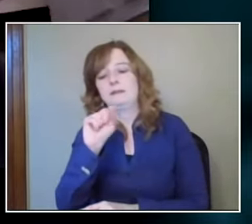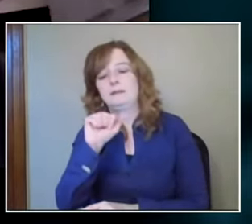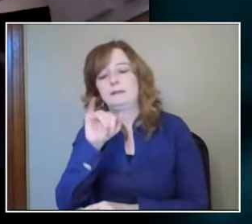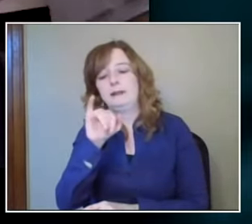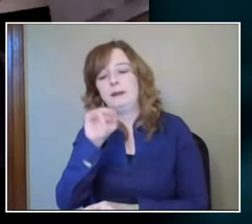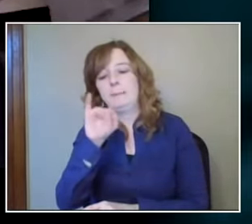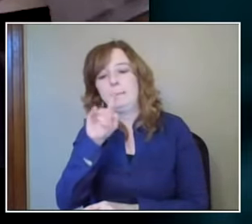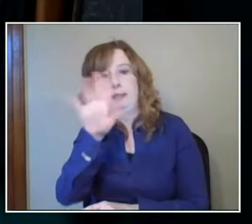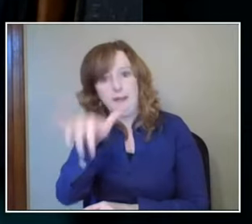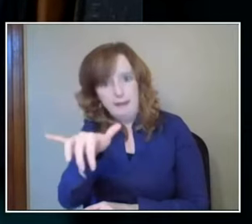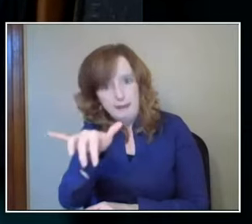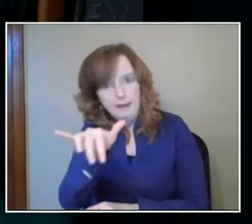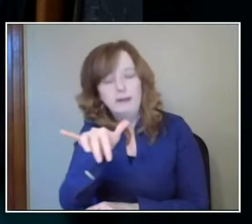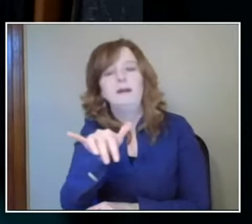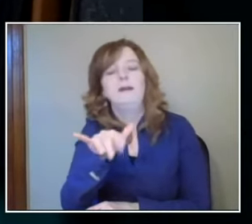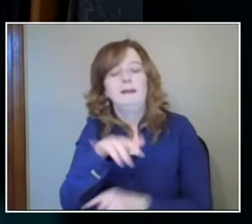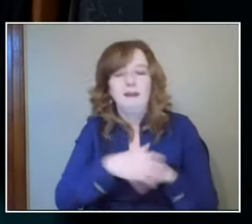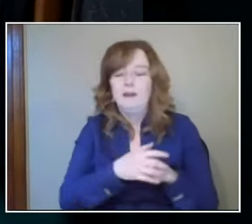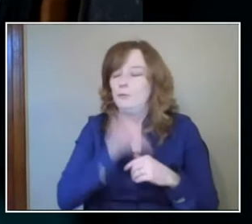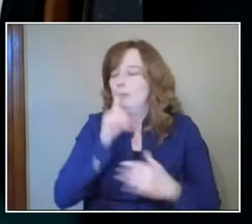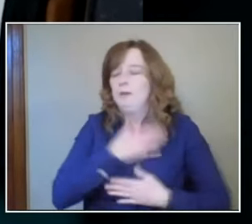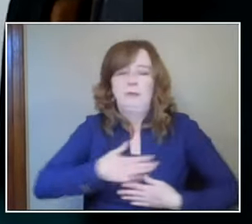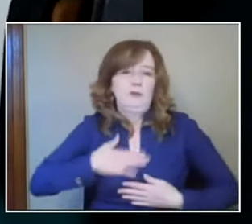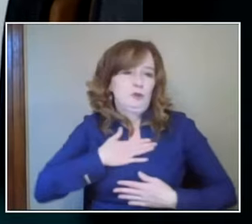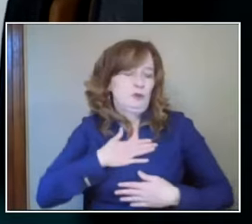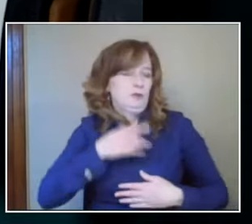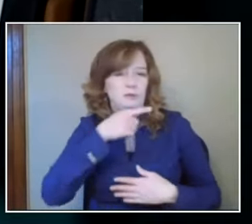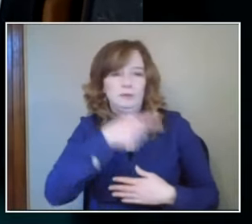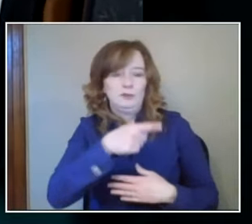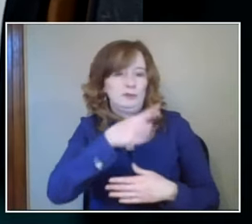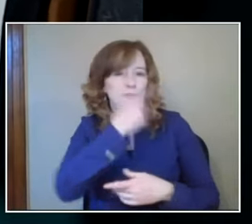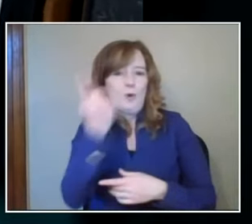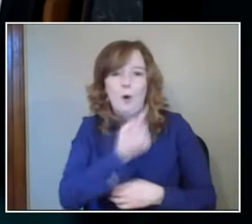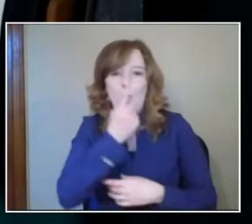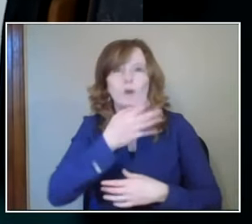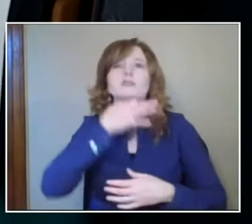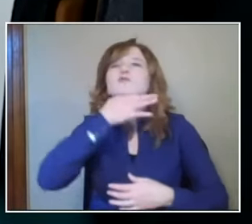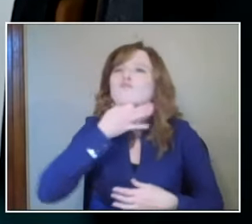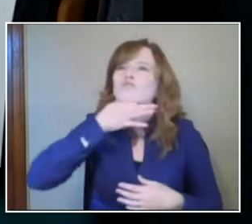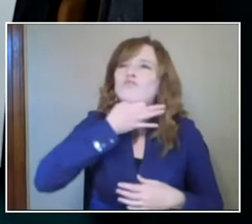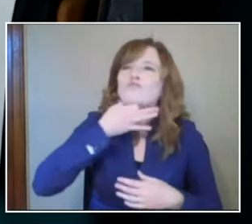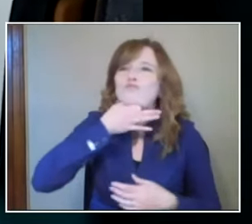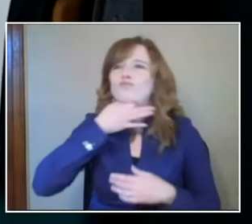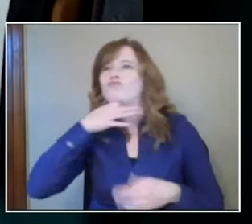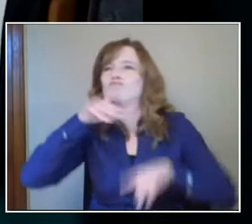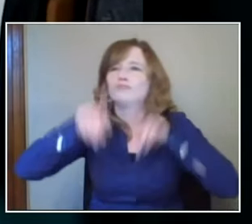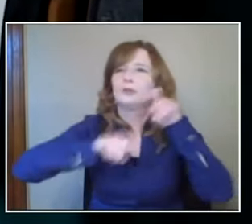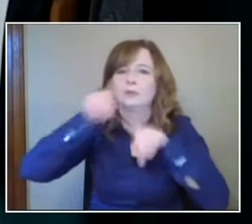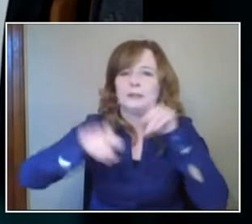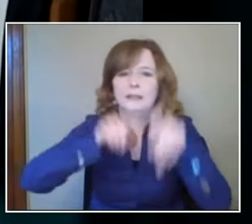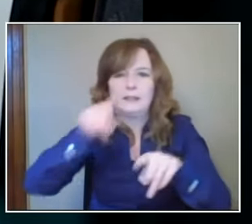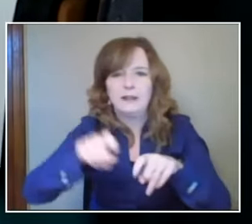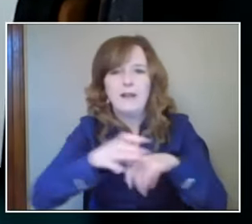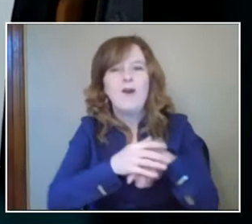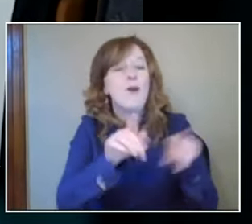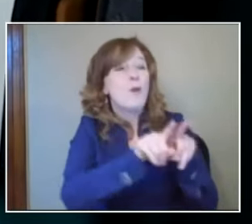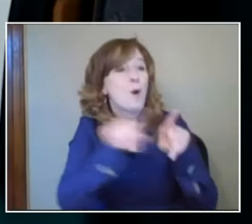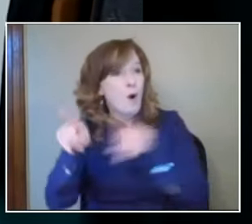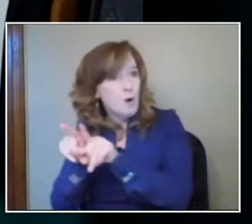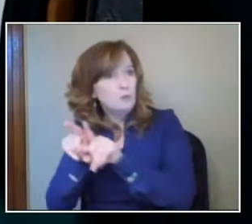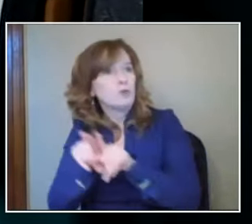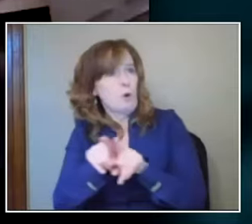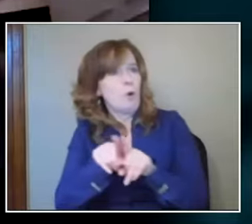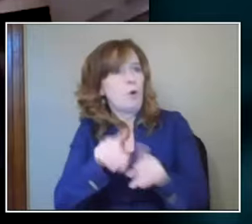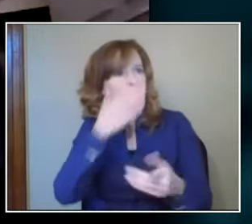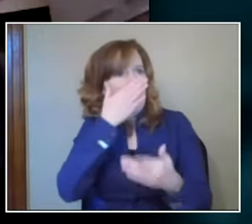have her in class. Her inquisitiveness, her curiosity, her healthy skepticism about things that she was shown and